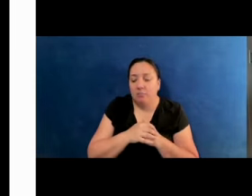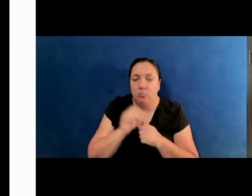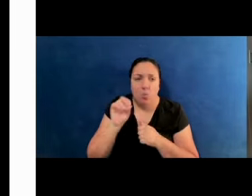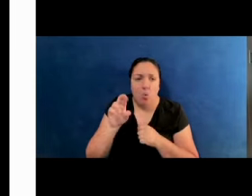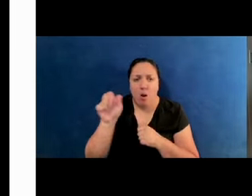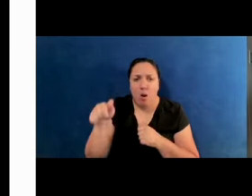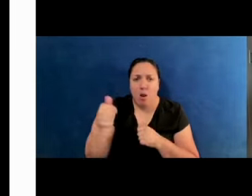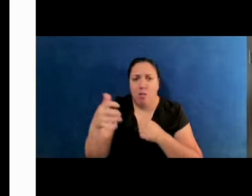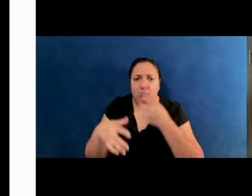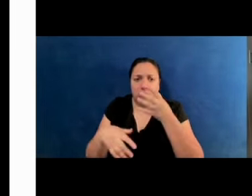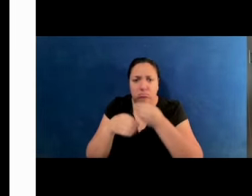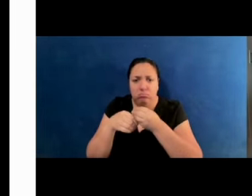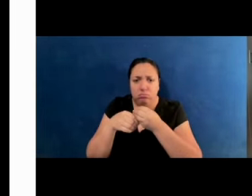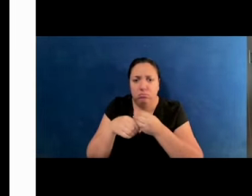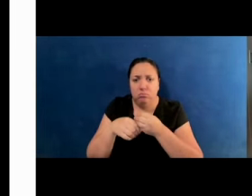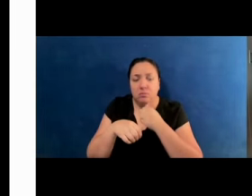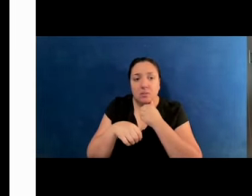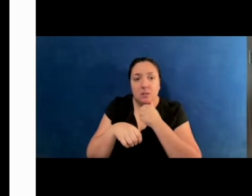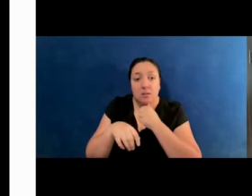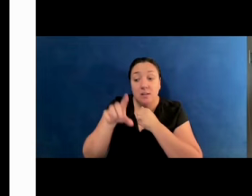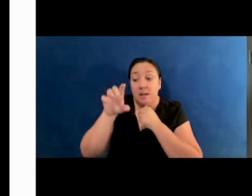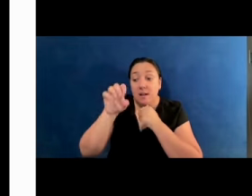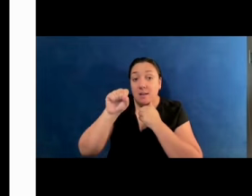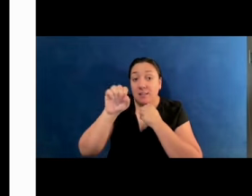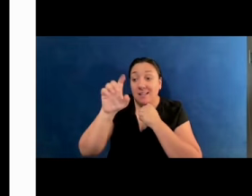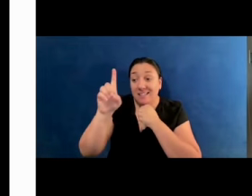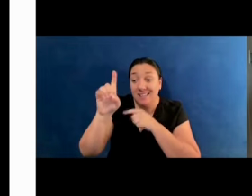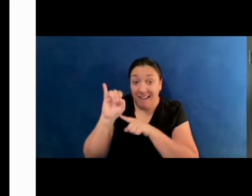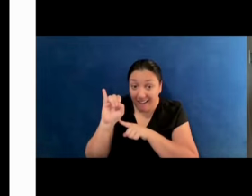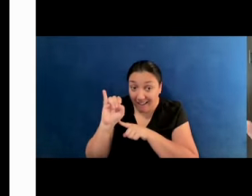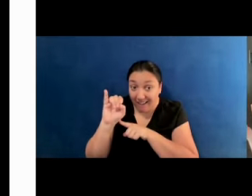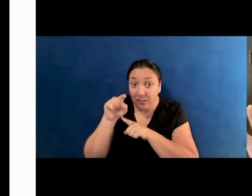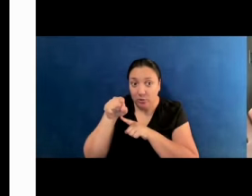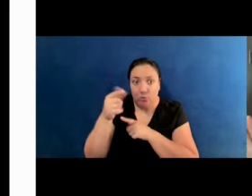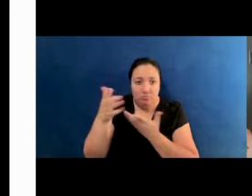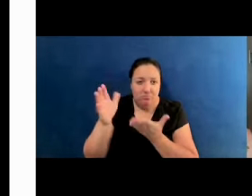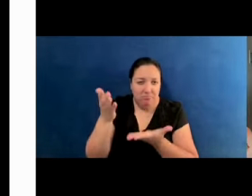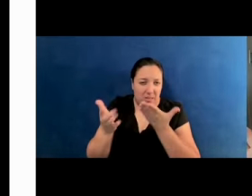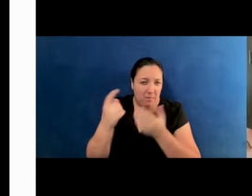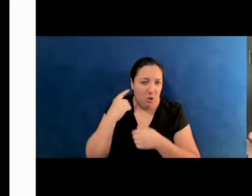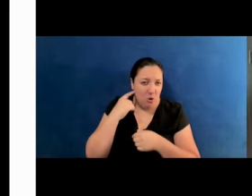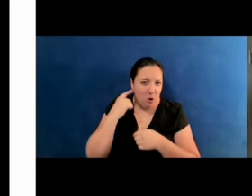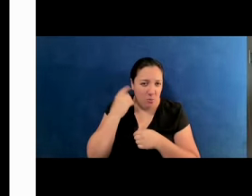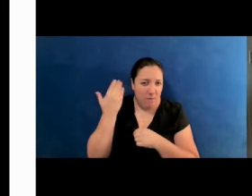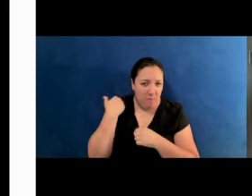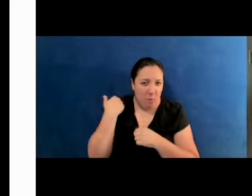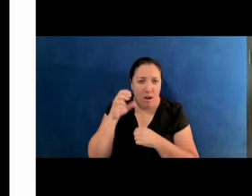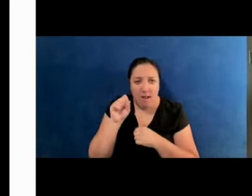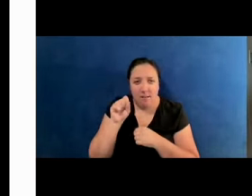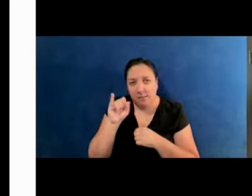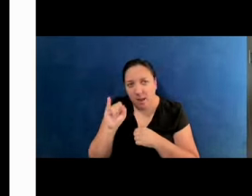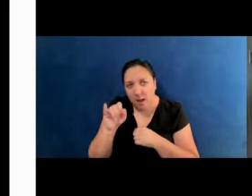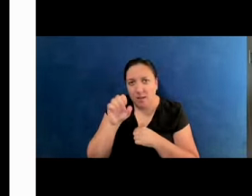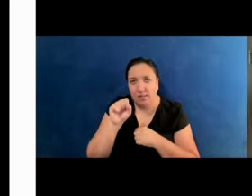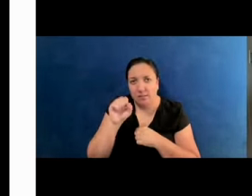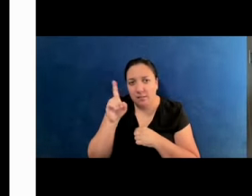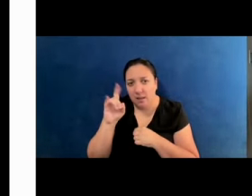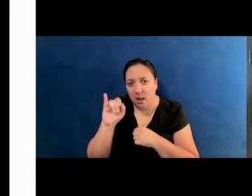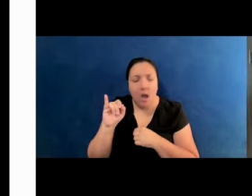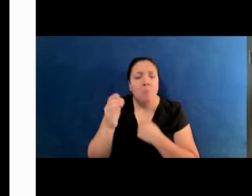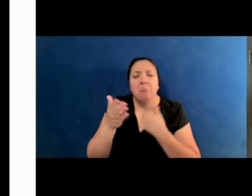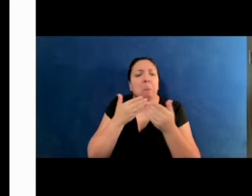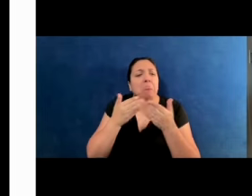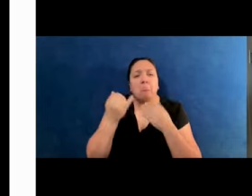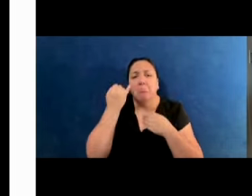security income or Social Security disability insurance, you might know those as SSI or SSDI. Even if you're not using